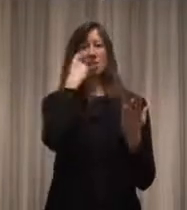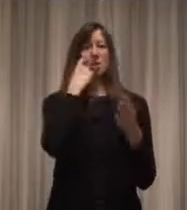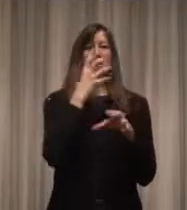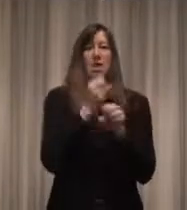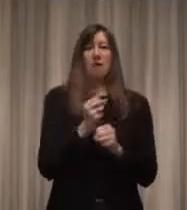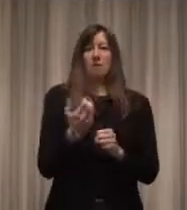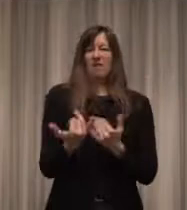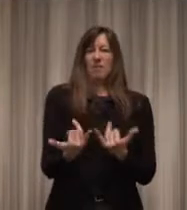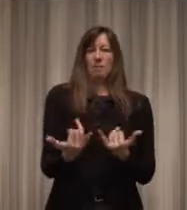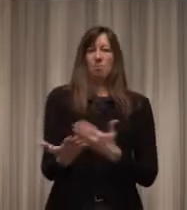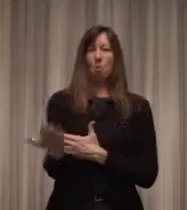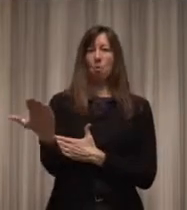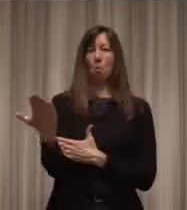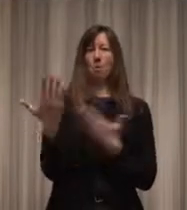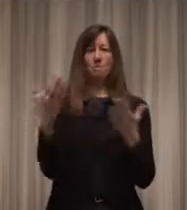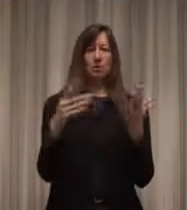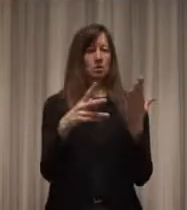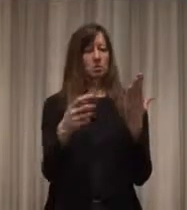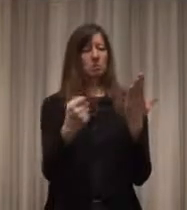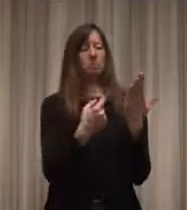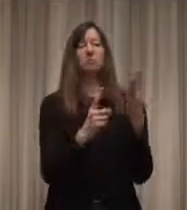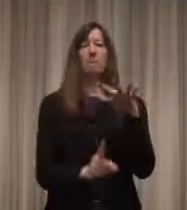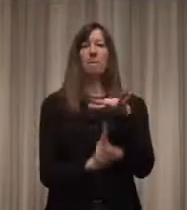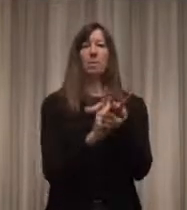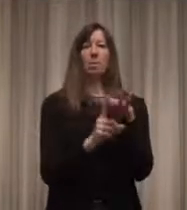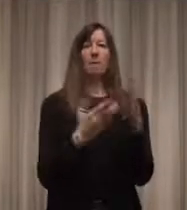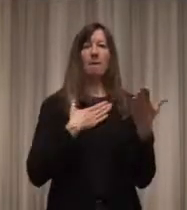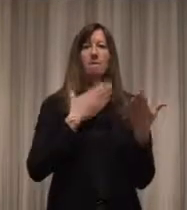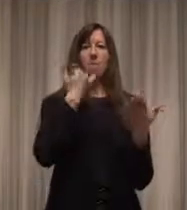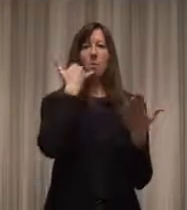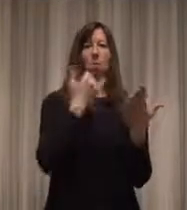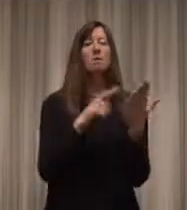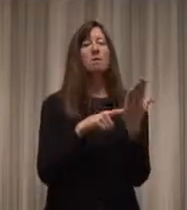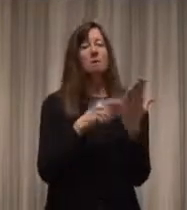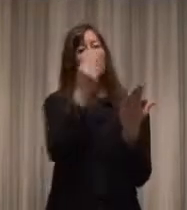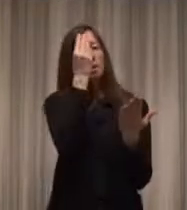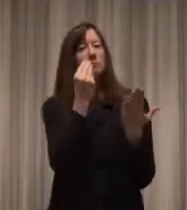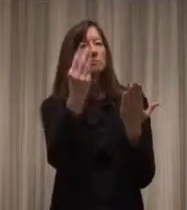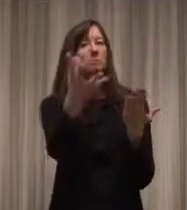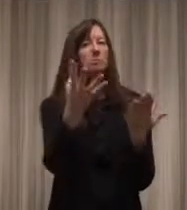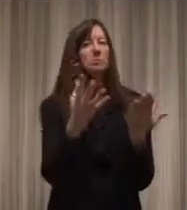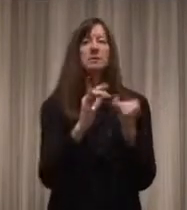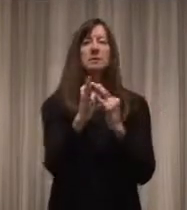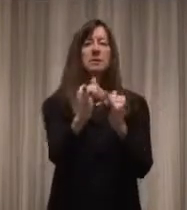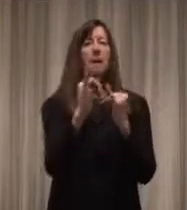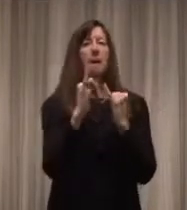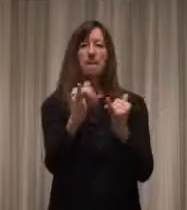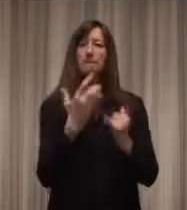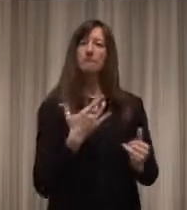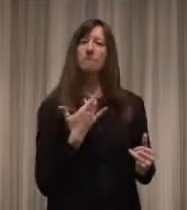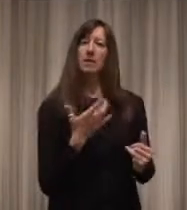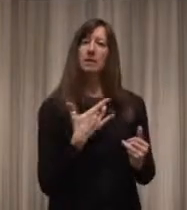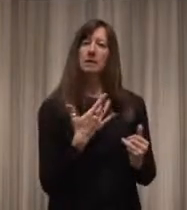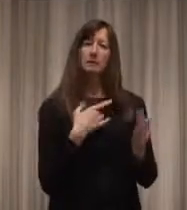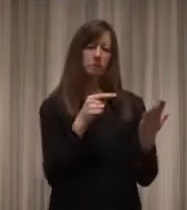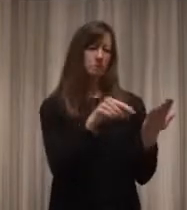are feeling this way too, just so you have a sense of how others are feeling, and to let you know that, I'm